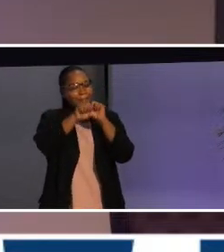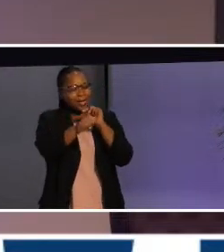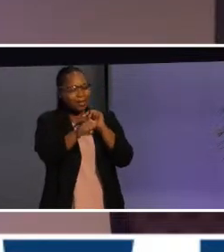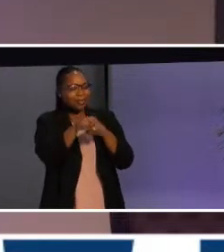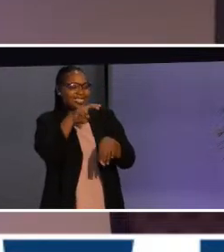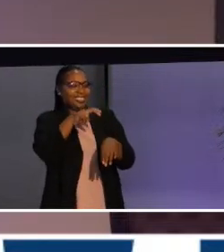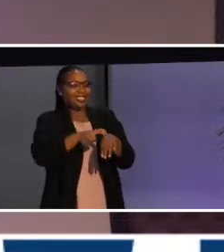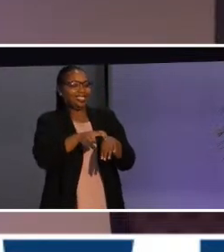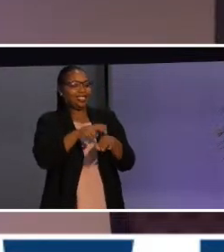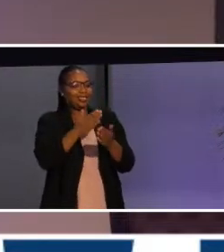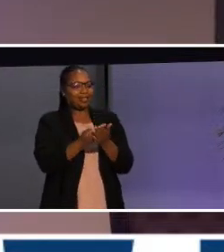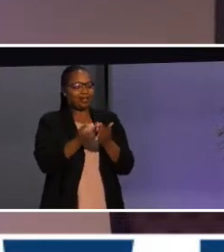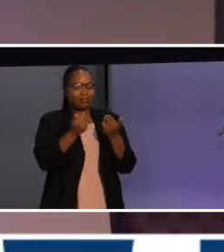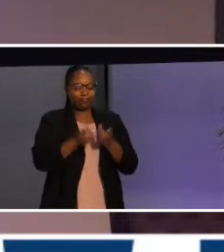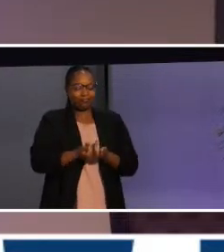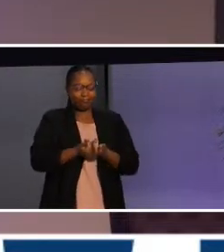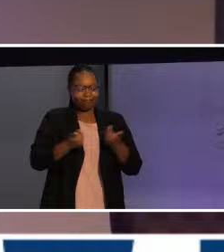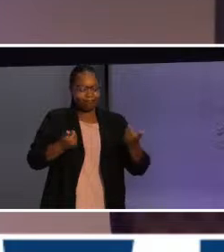from lies,